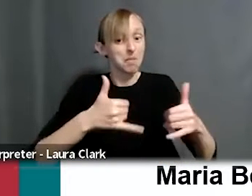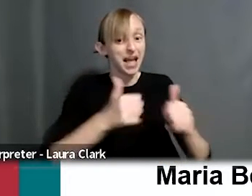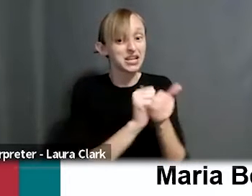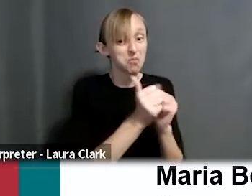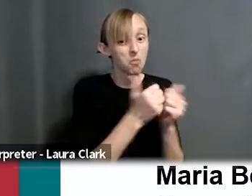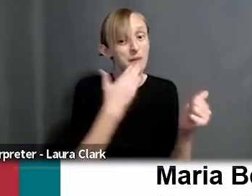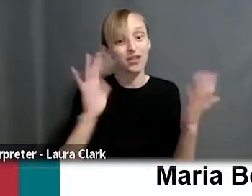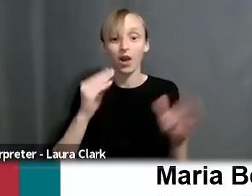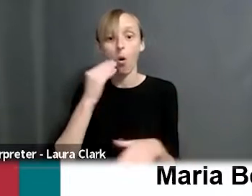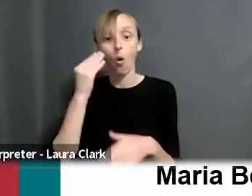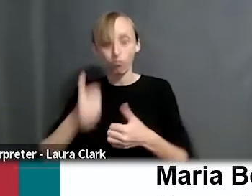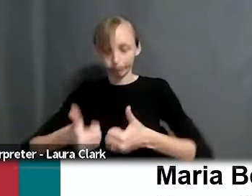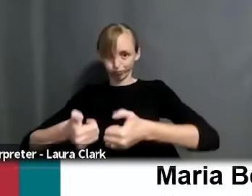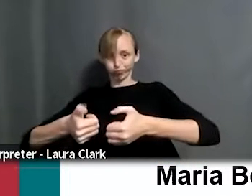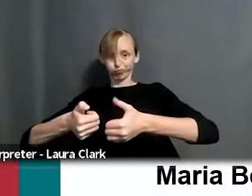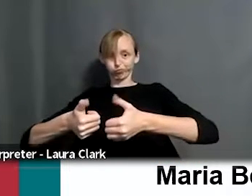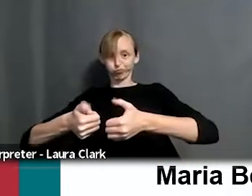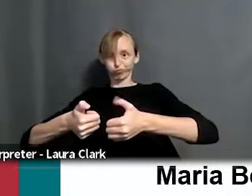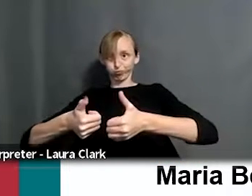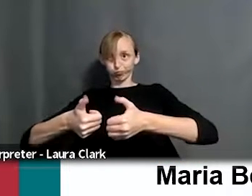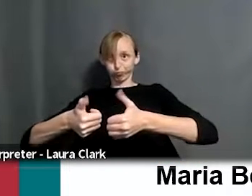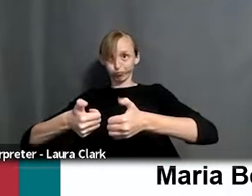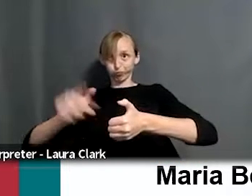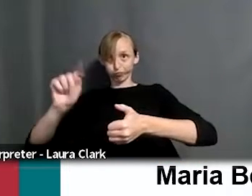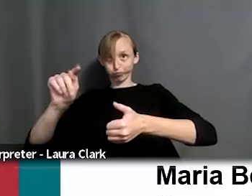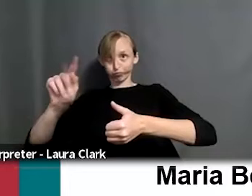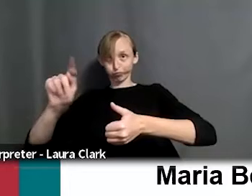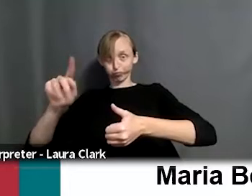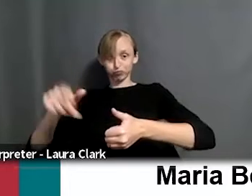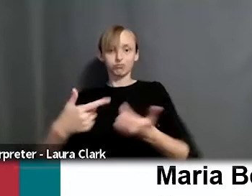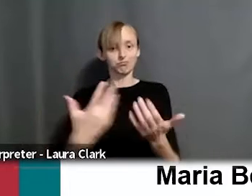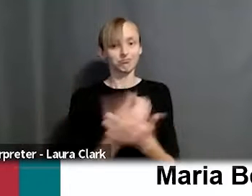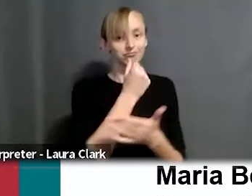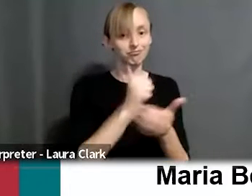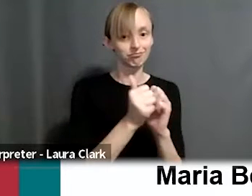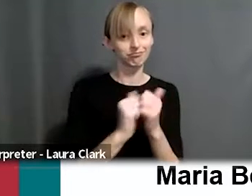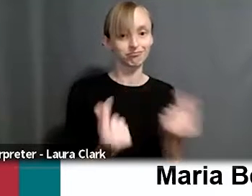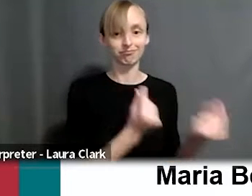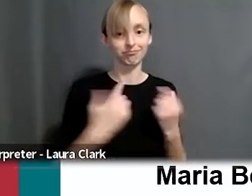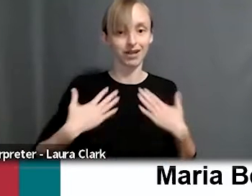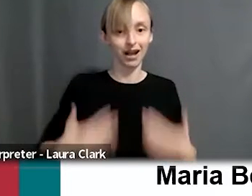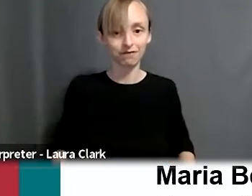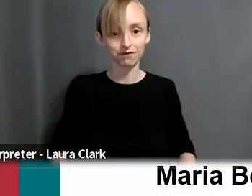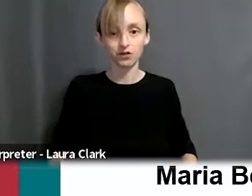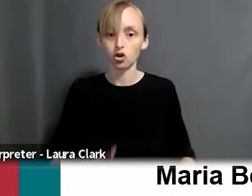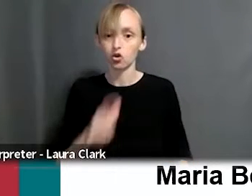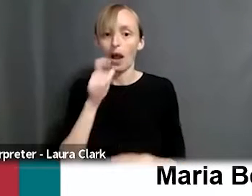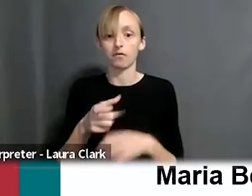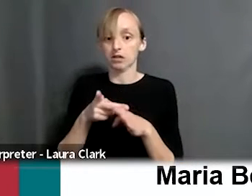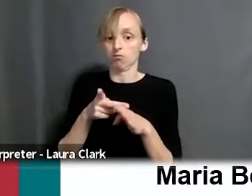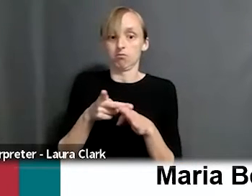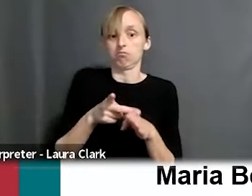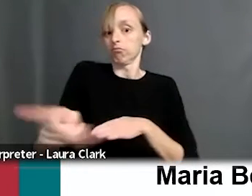or something like that. So but yeah, you definitely don't have to be professional when you come in to